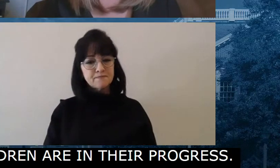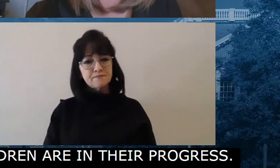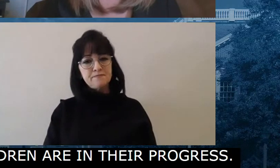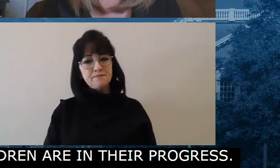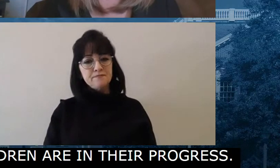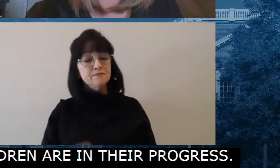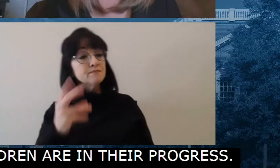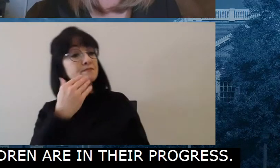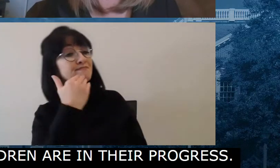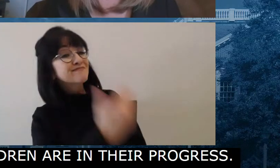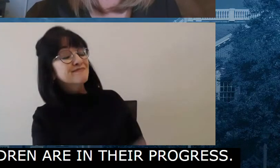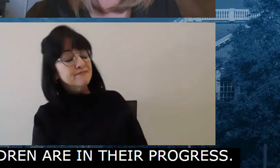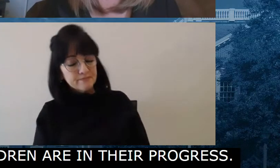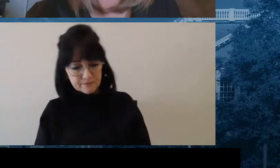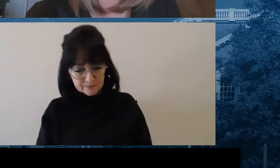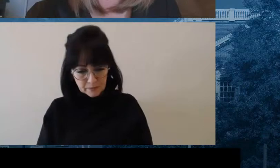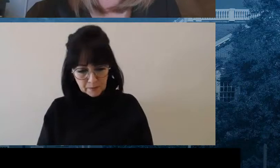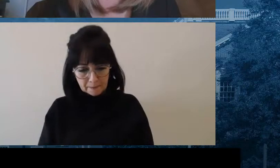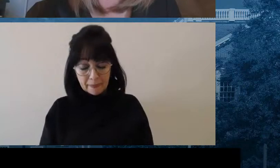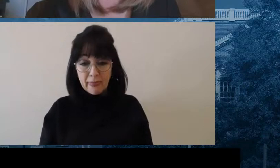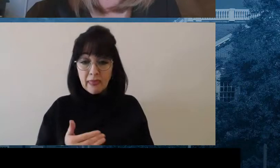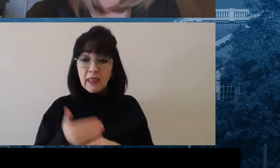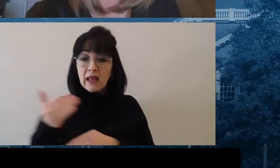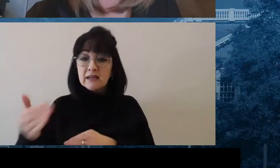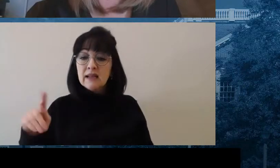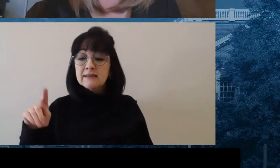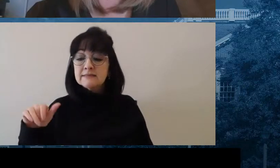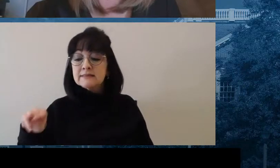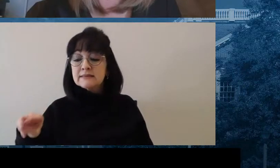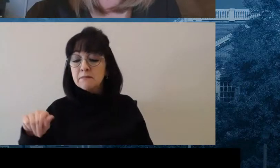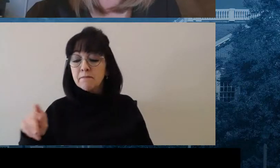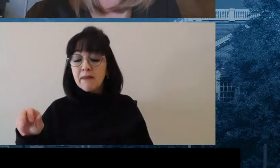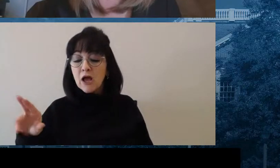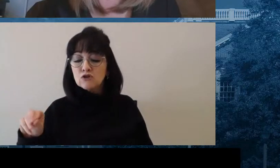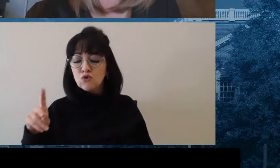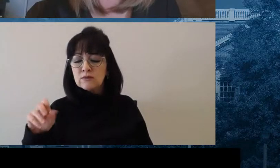All right, next we'll go to Tim Mastro with Delaware State News.